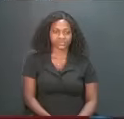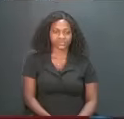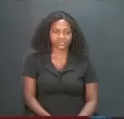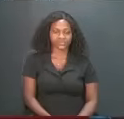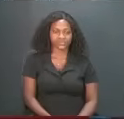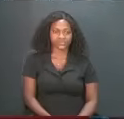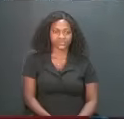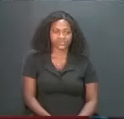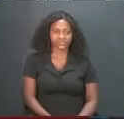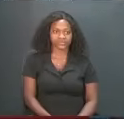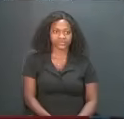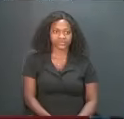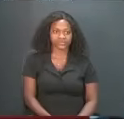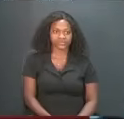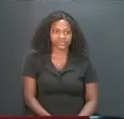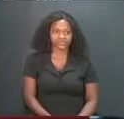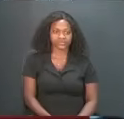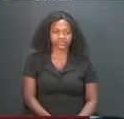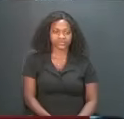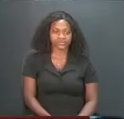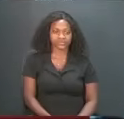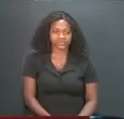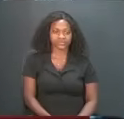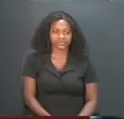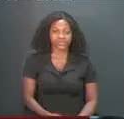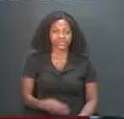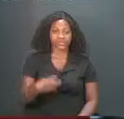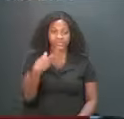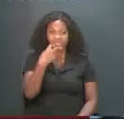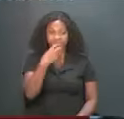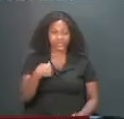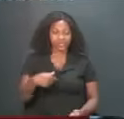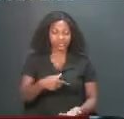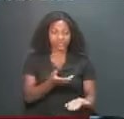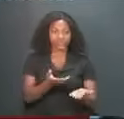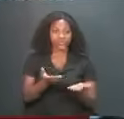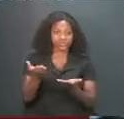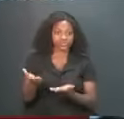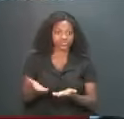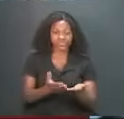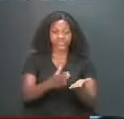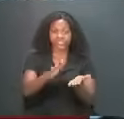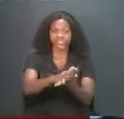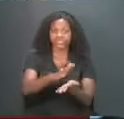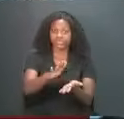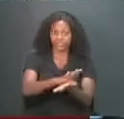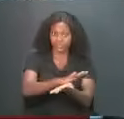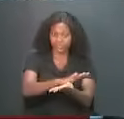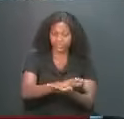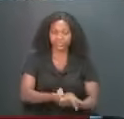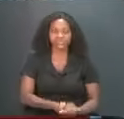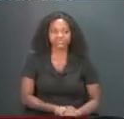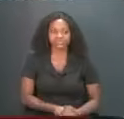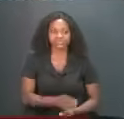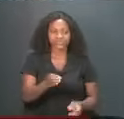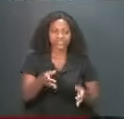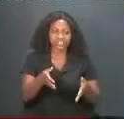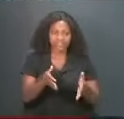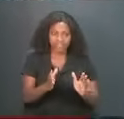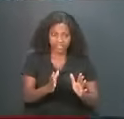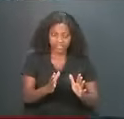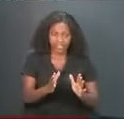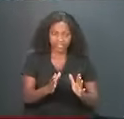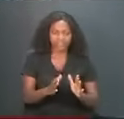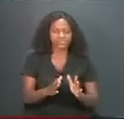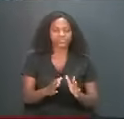we want to lay some papers. Mr. Speaker, with your indulgence, if we can go back